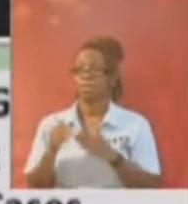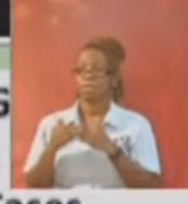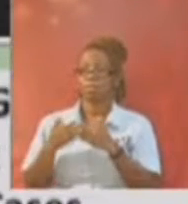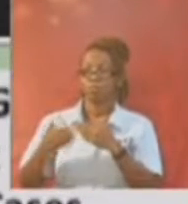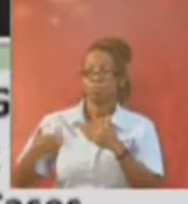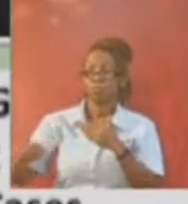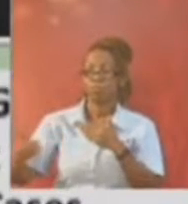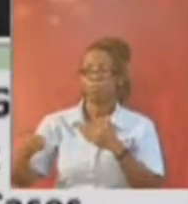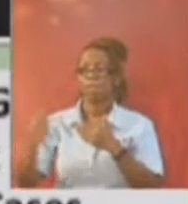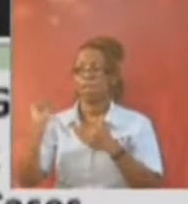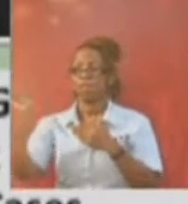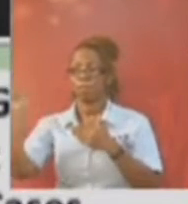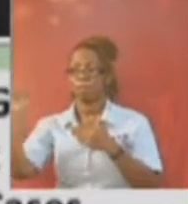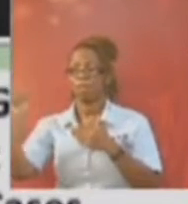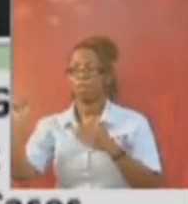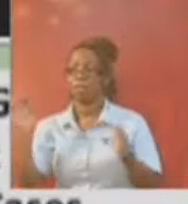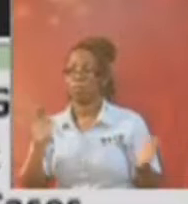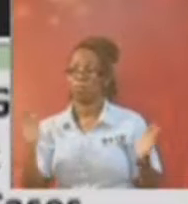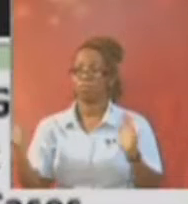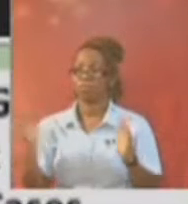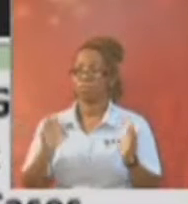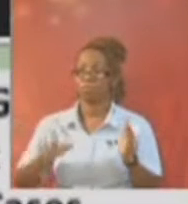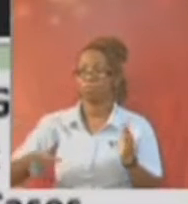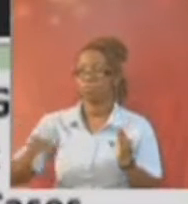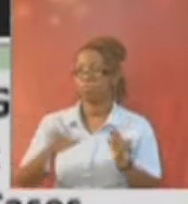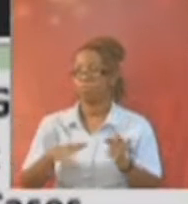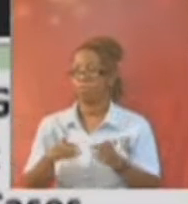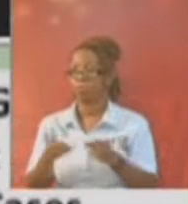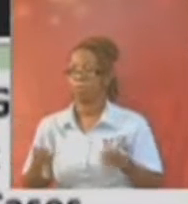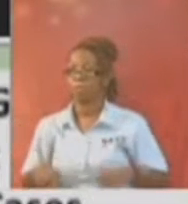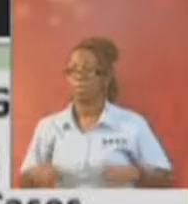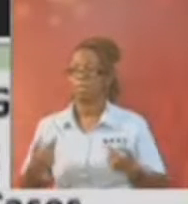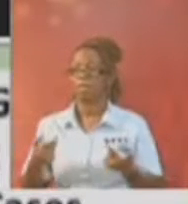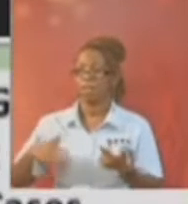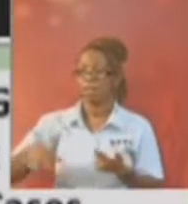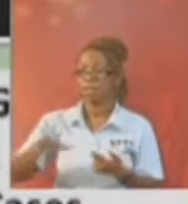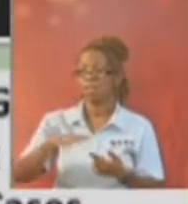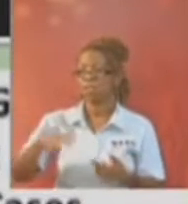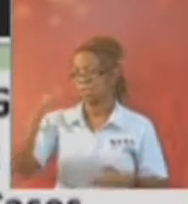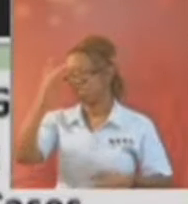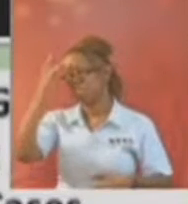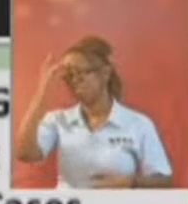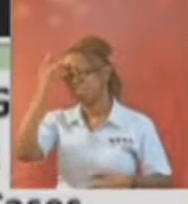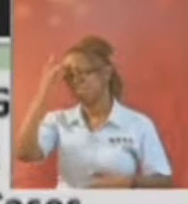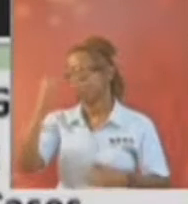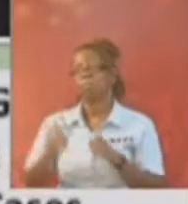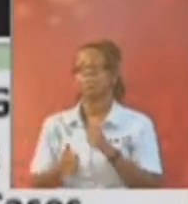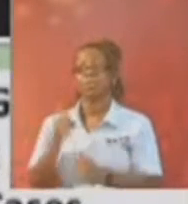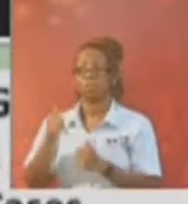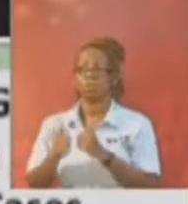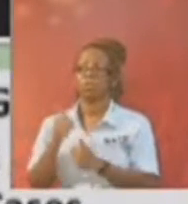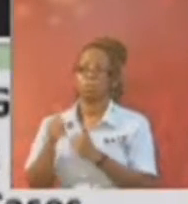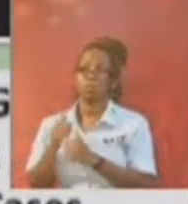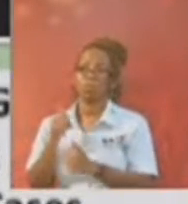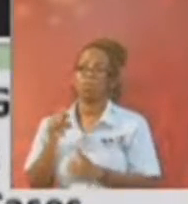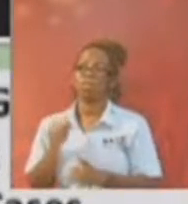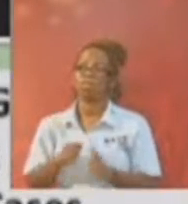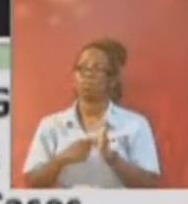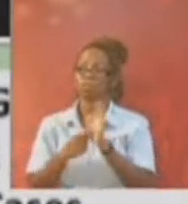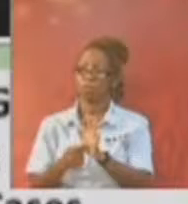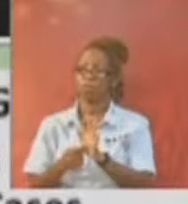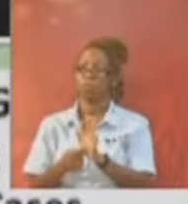cases. These of course would represent all the cases we've had since we started the infection. But it gives you an idea of where